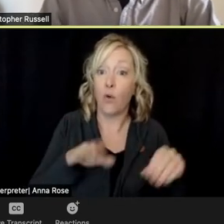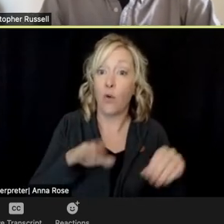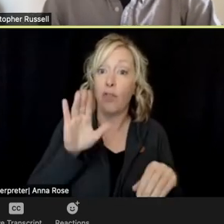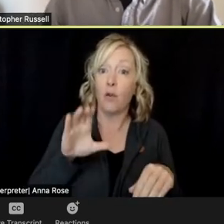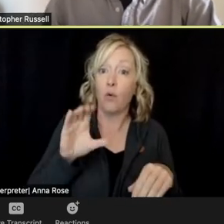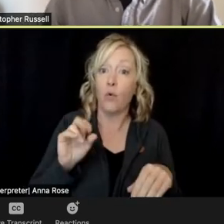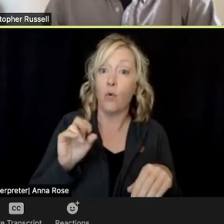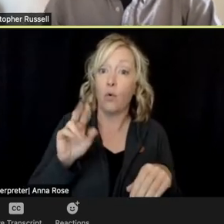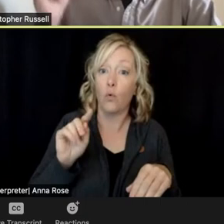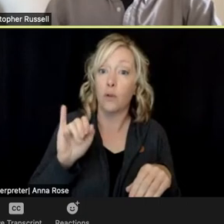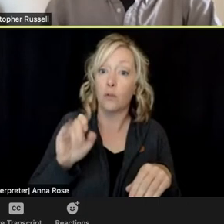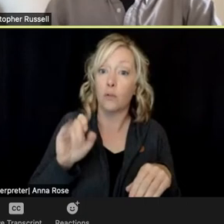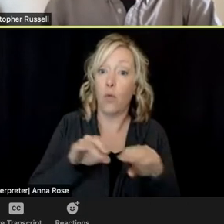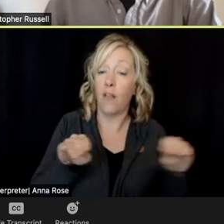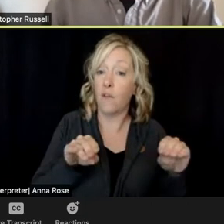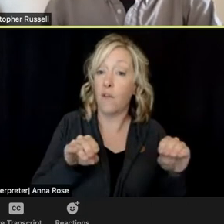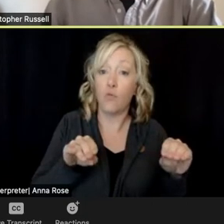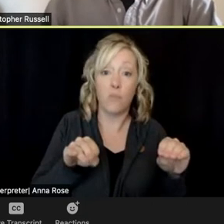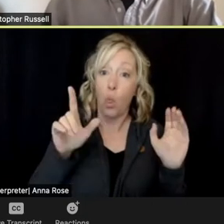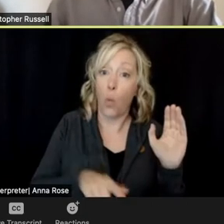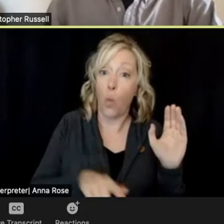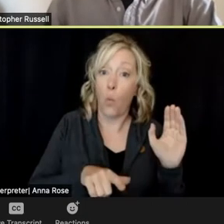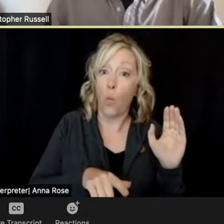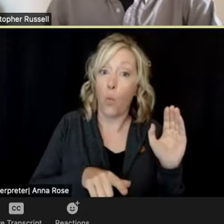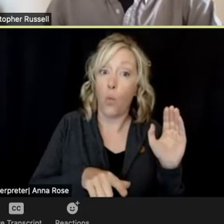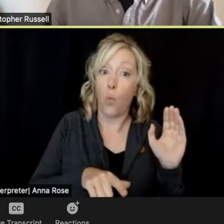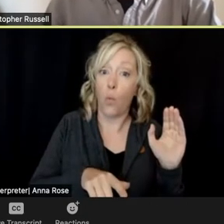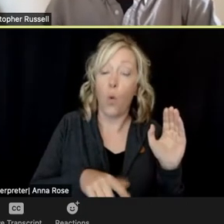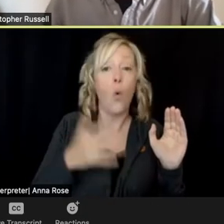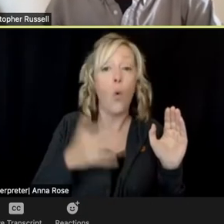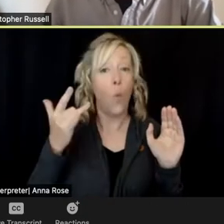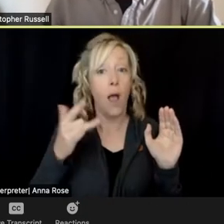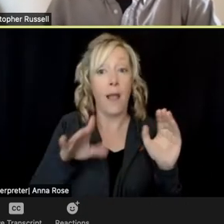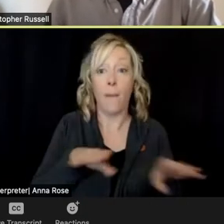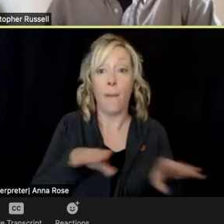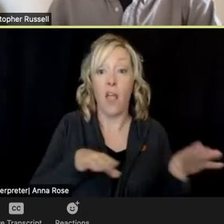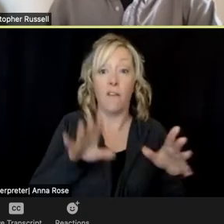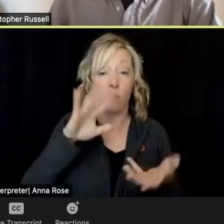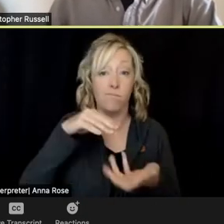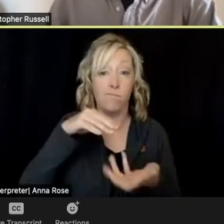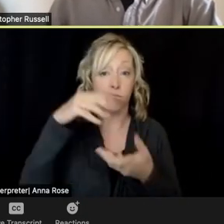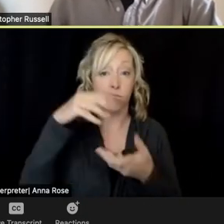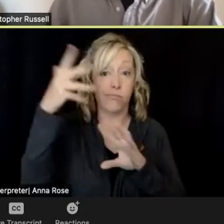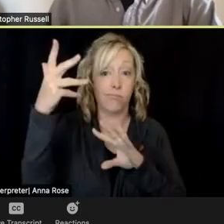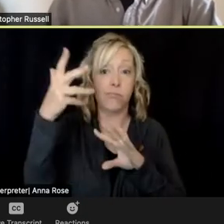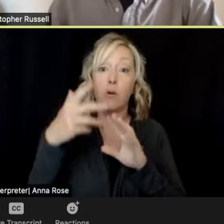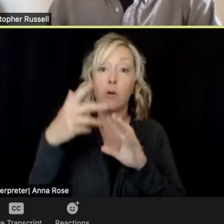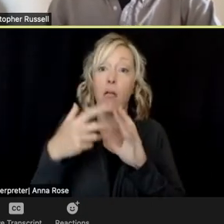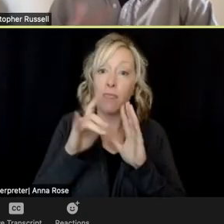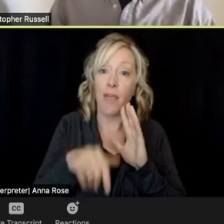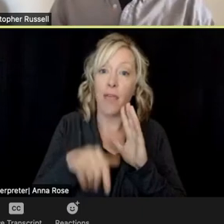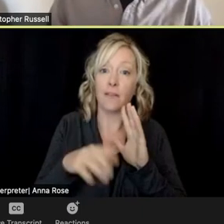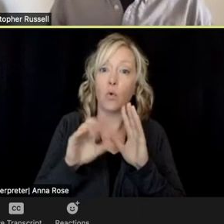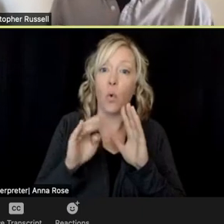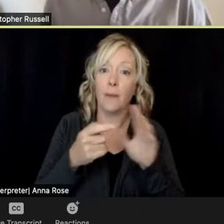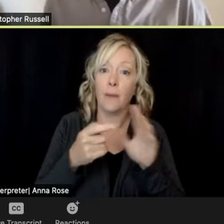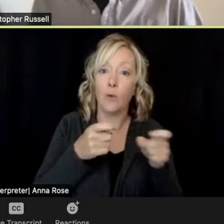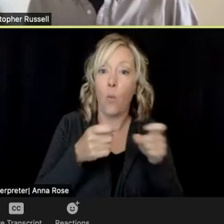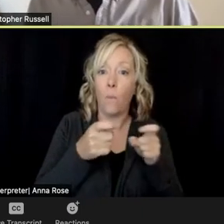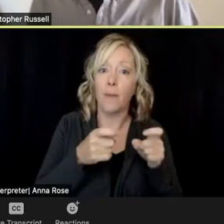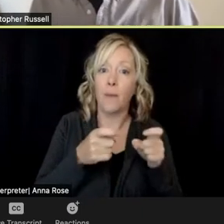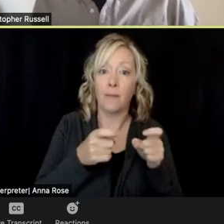that is because behaviors serve as a coping mechanism against stress. Okay, this makes perfect